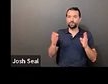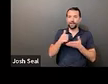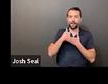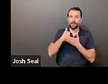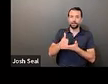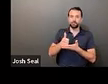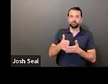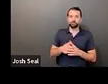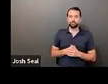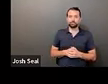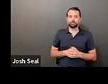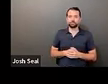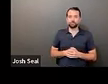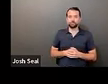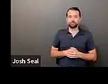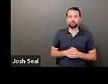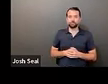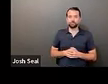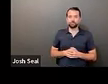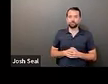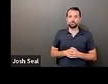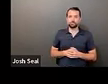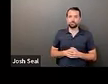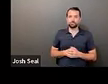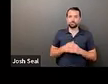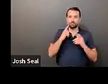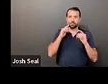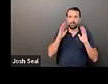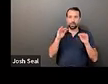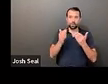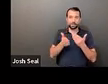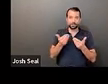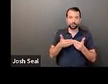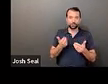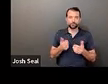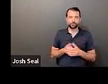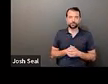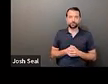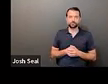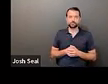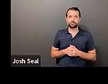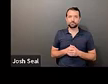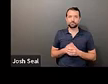your fingertips. And we hope it's useful. Just a couple more.